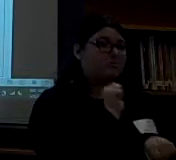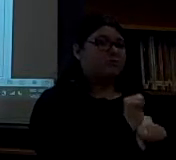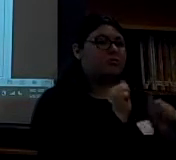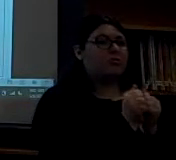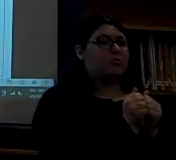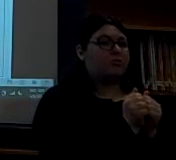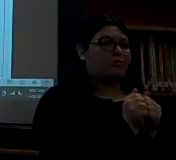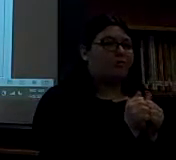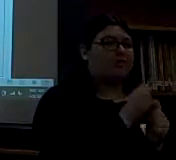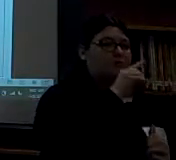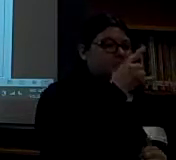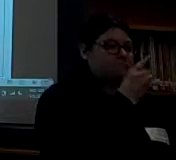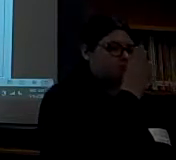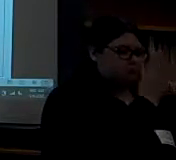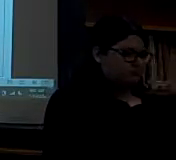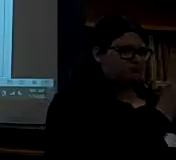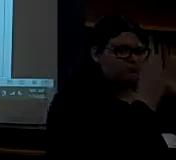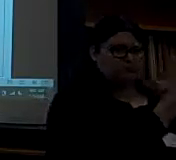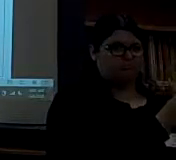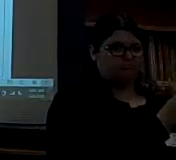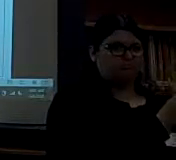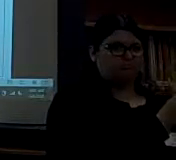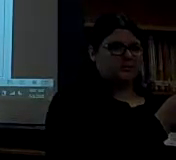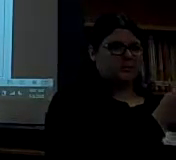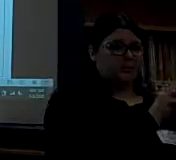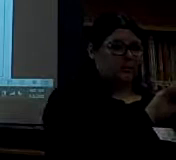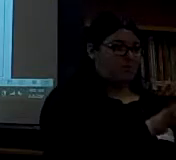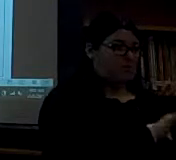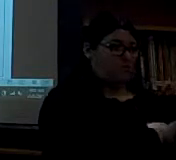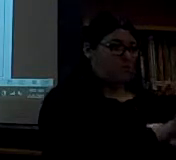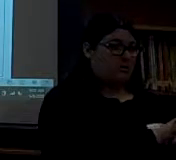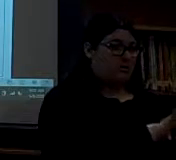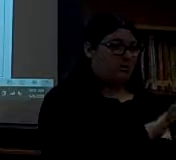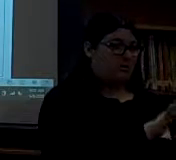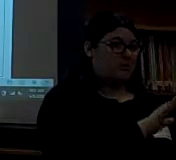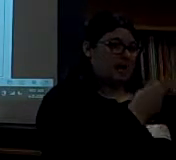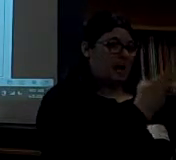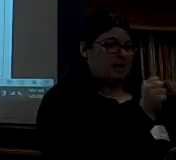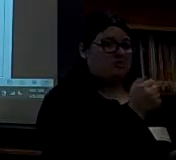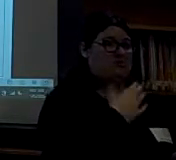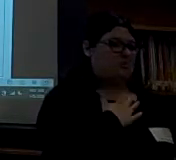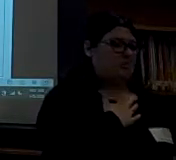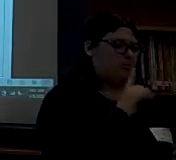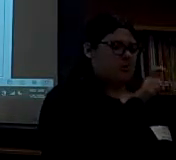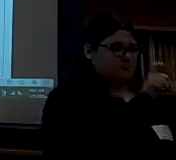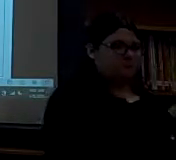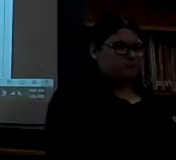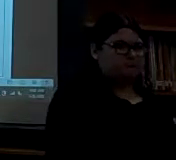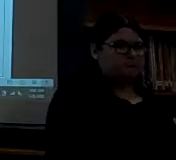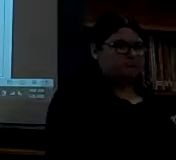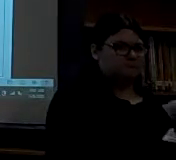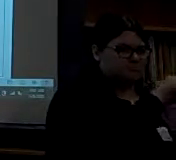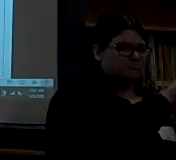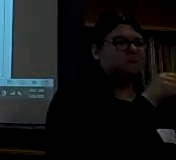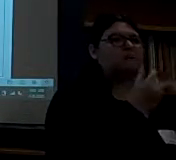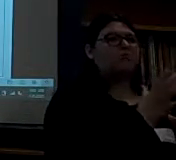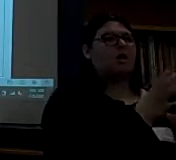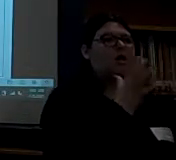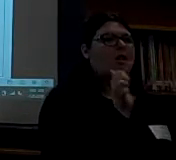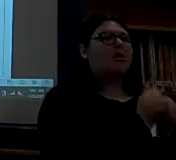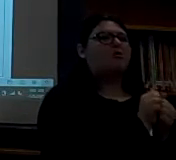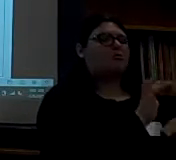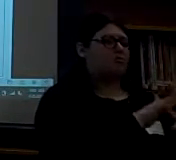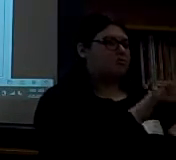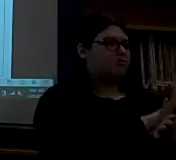directly with children and adolescents. In fact, middle school and high school was my niche. So I did a lot of things with middle and high schoolers. I was